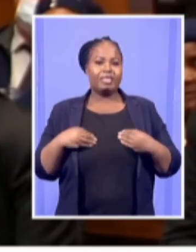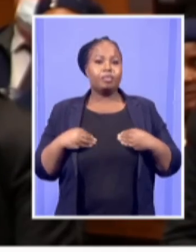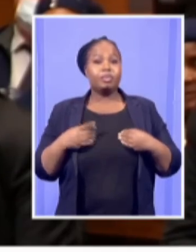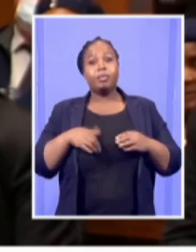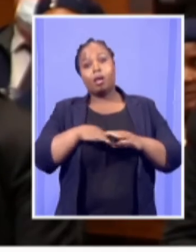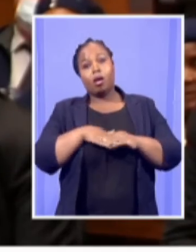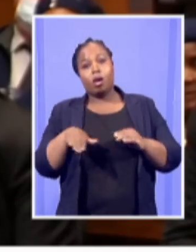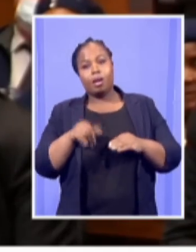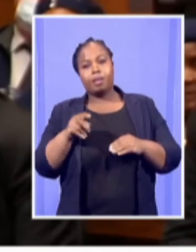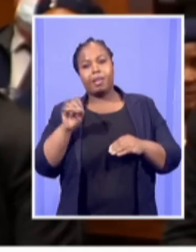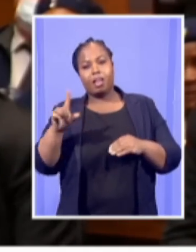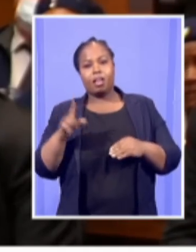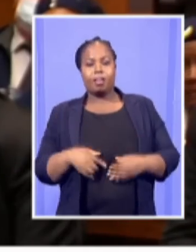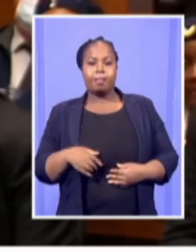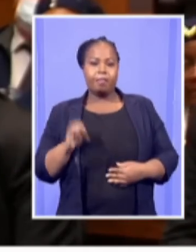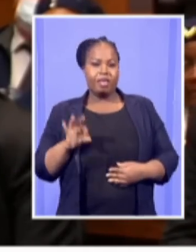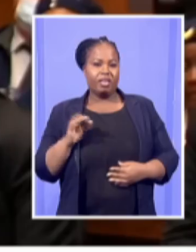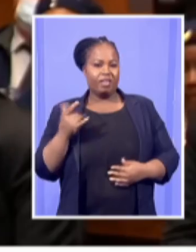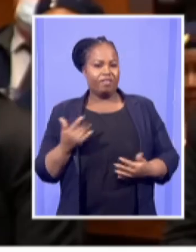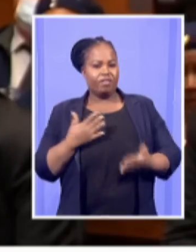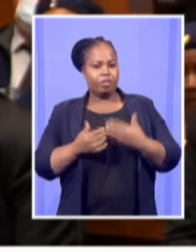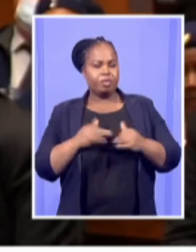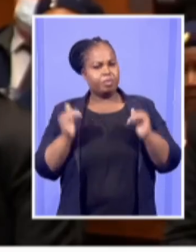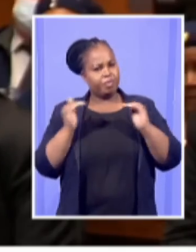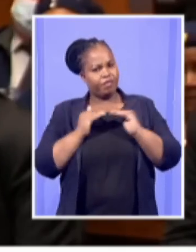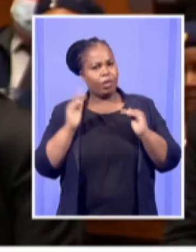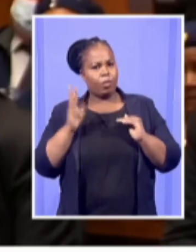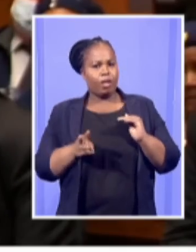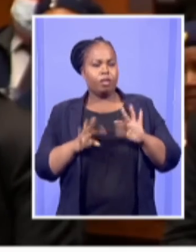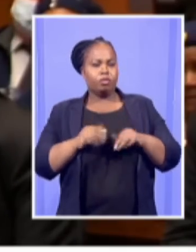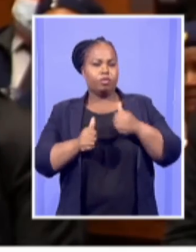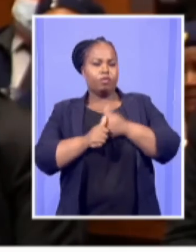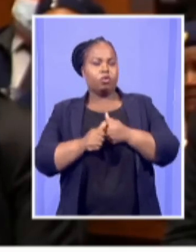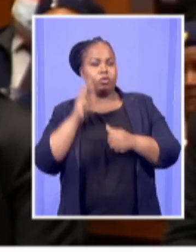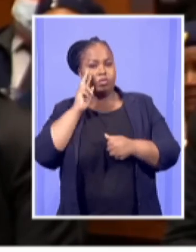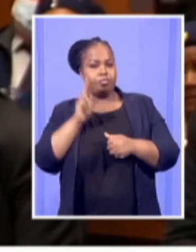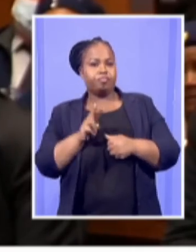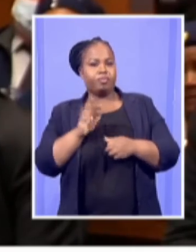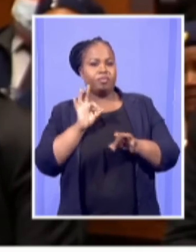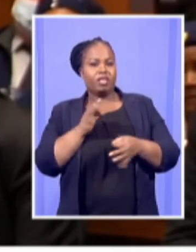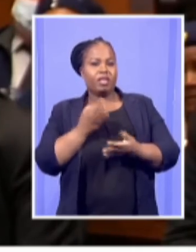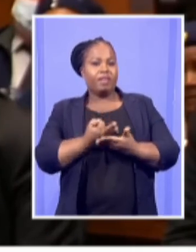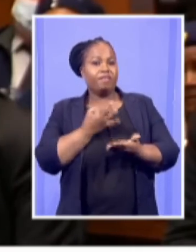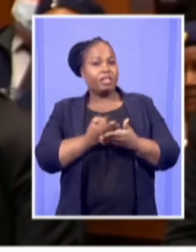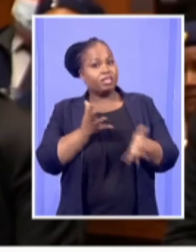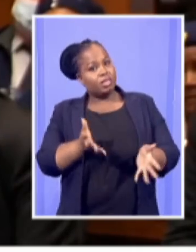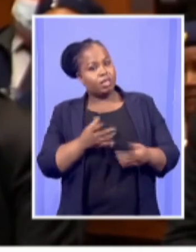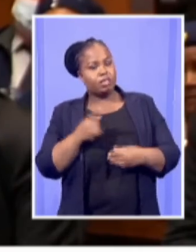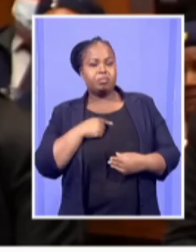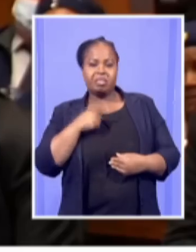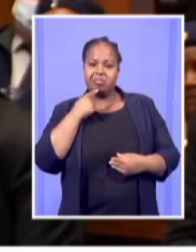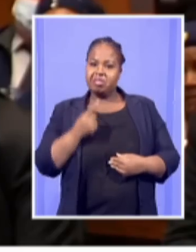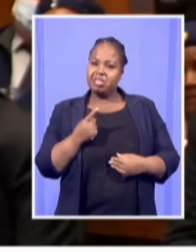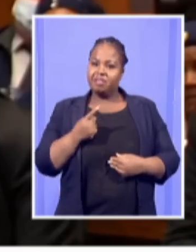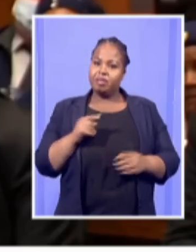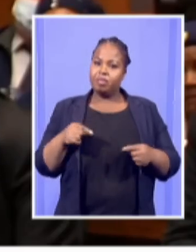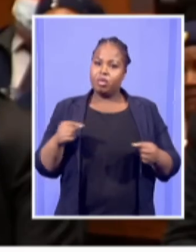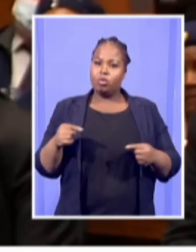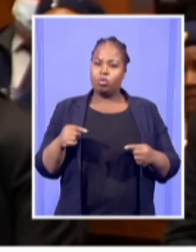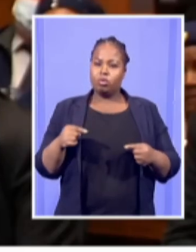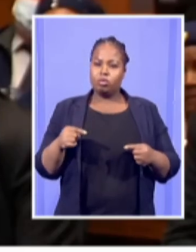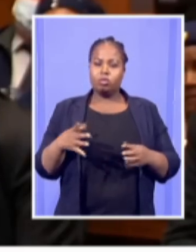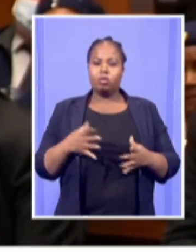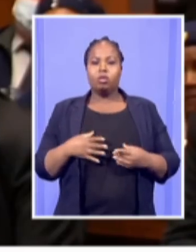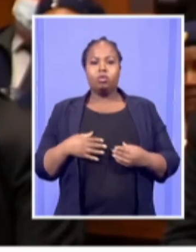In any event, the dictates of fairness and justice, in view of the peculiar facts herein, warrant that I should not be deprived of